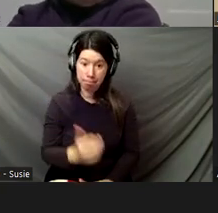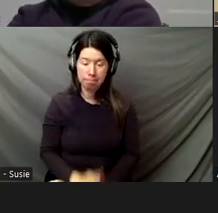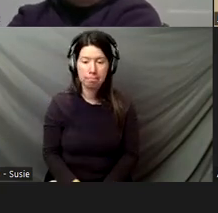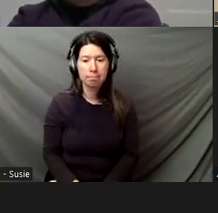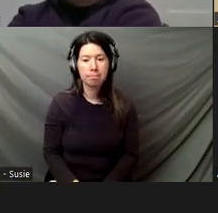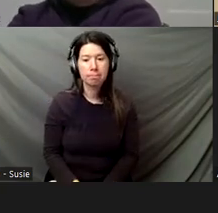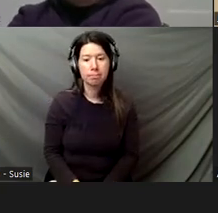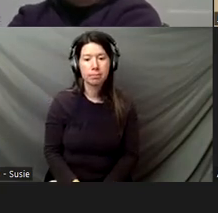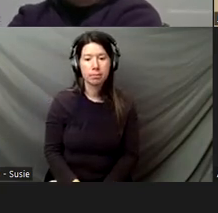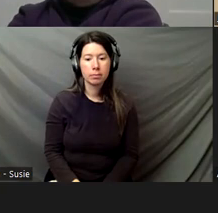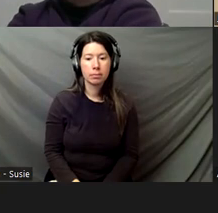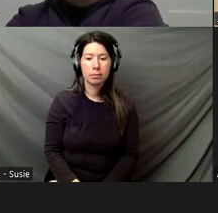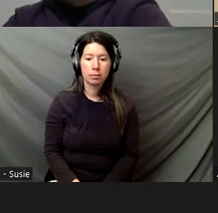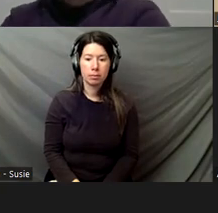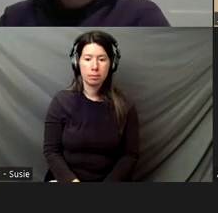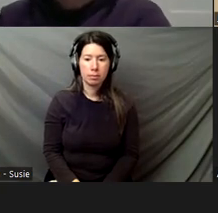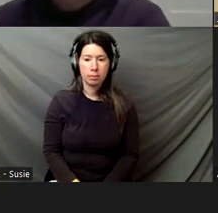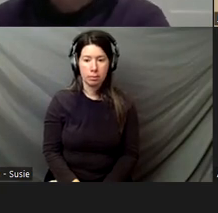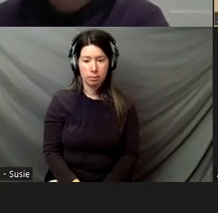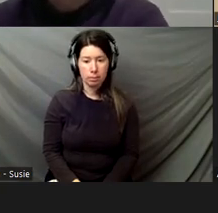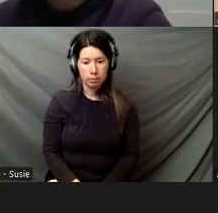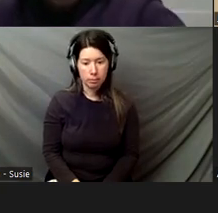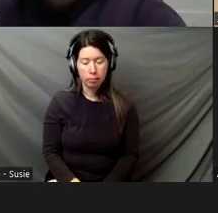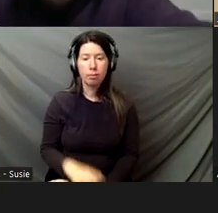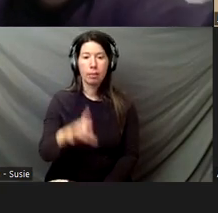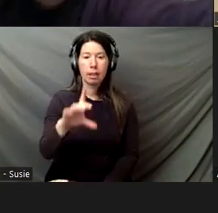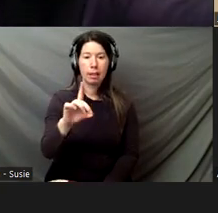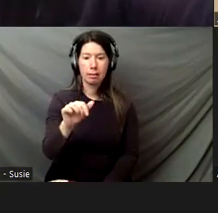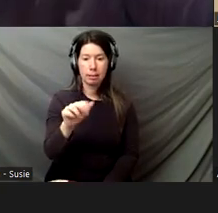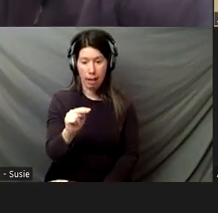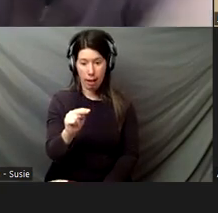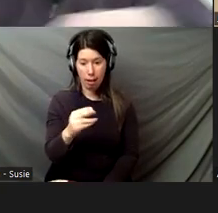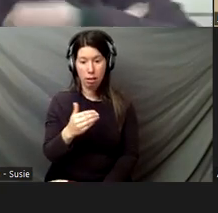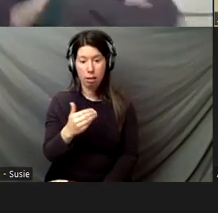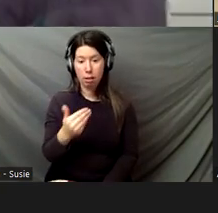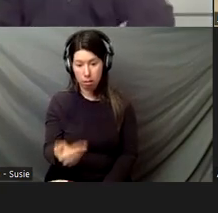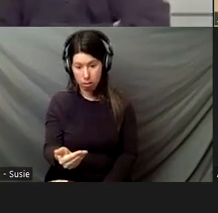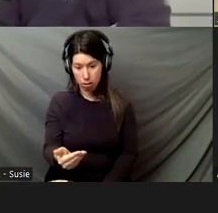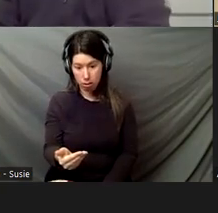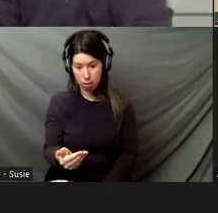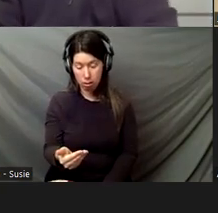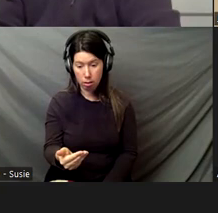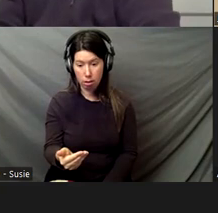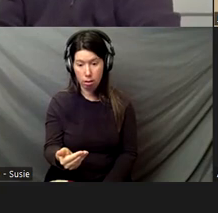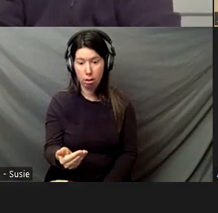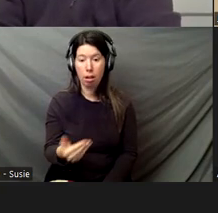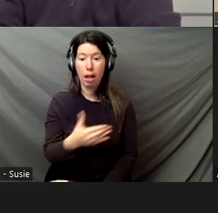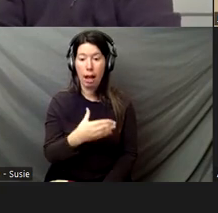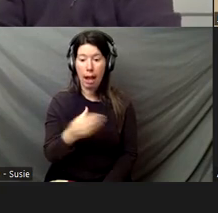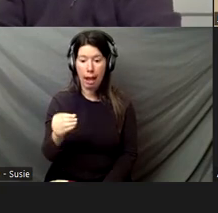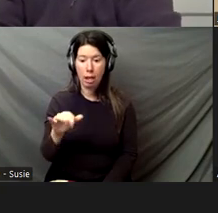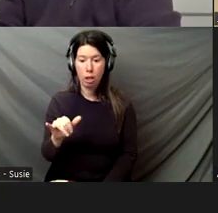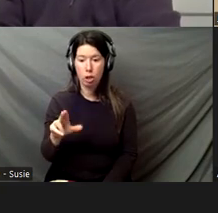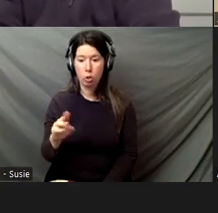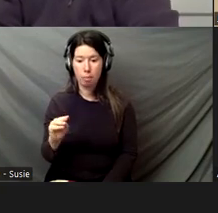I would like to advance Dan, Commissioner Dan, and then Yumi Delgado.